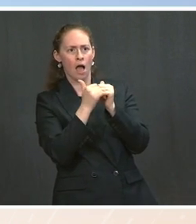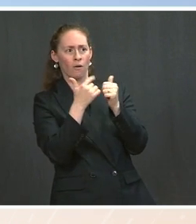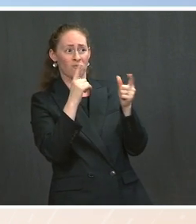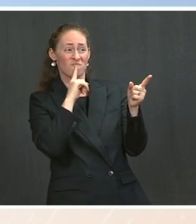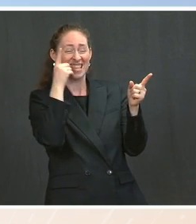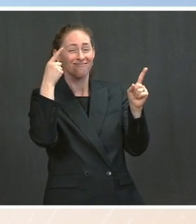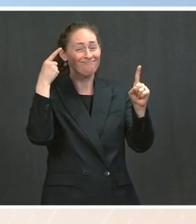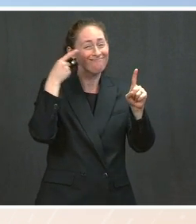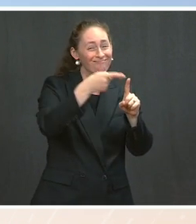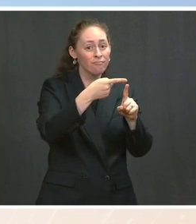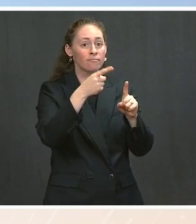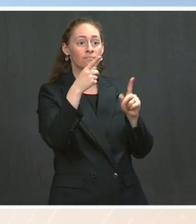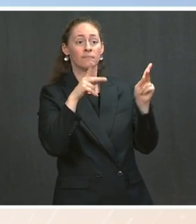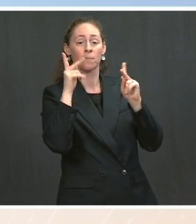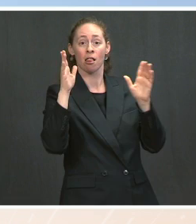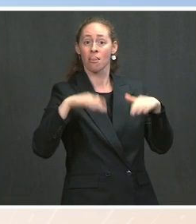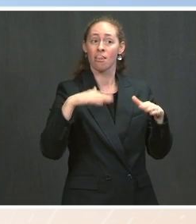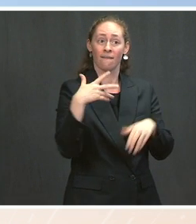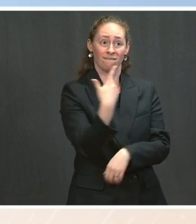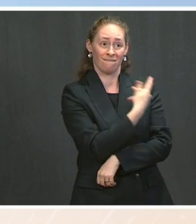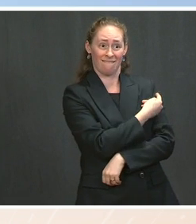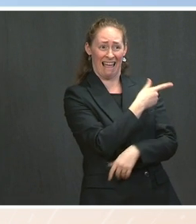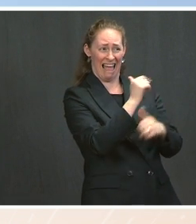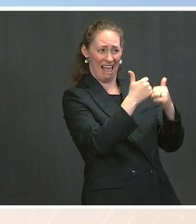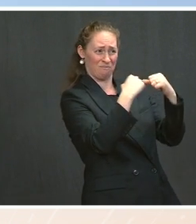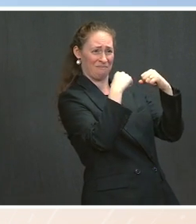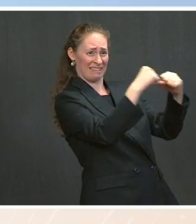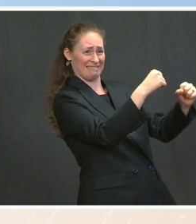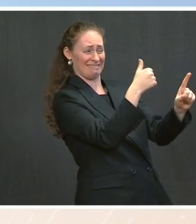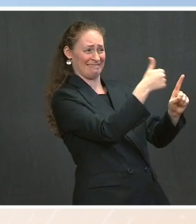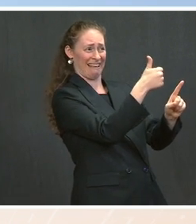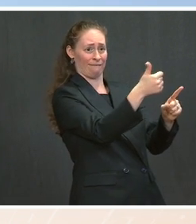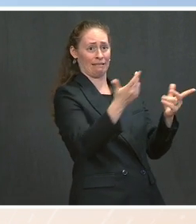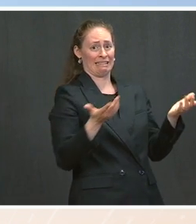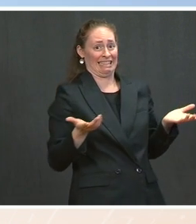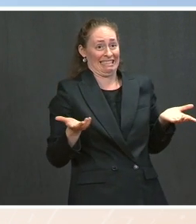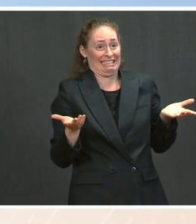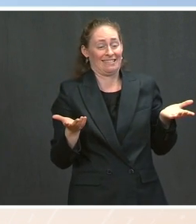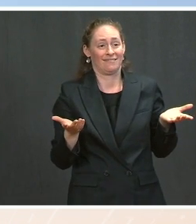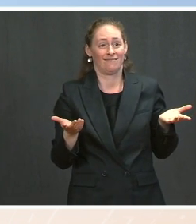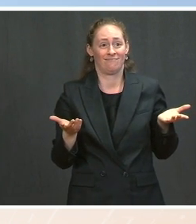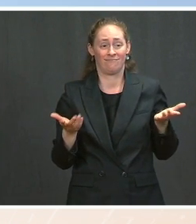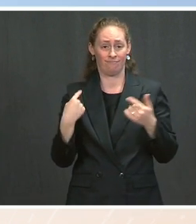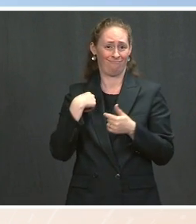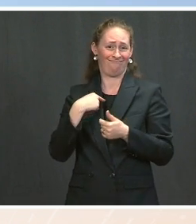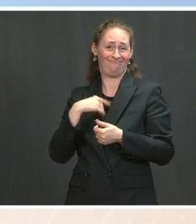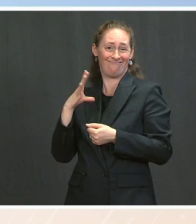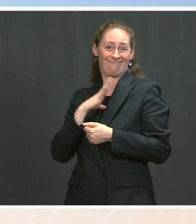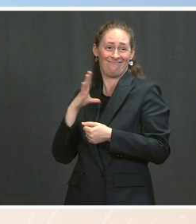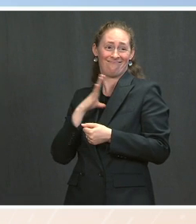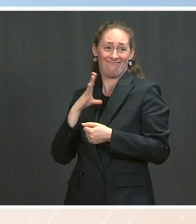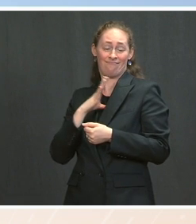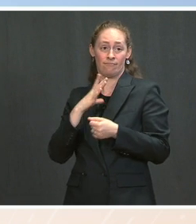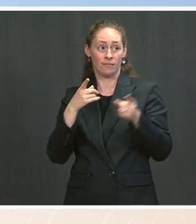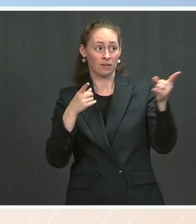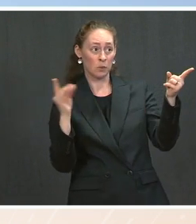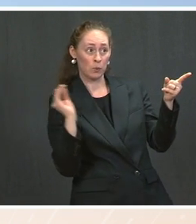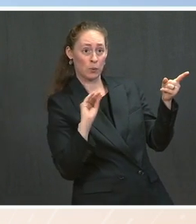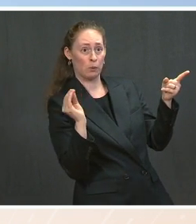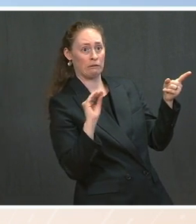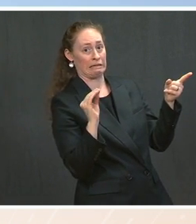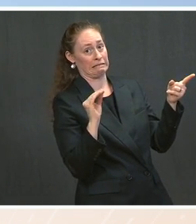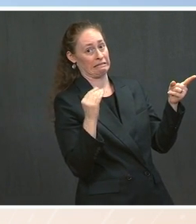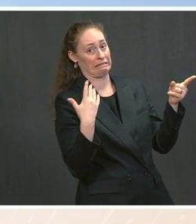Because people who are vaccinated, what the CDC guidance is saying is that you're protected. So people who are not vaccinated, the guidance is you should